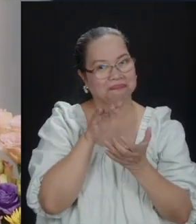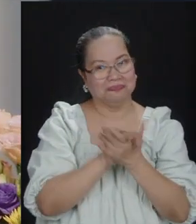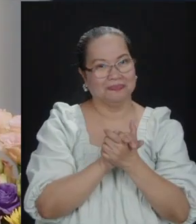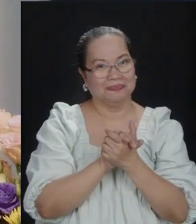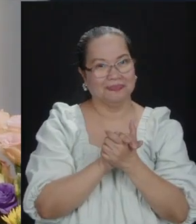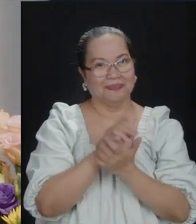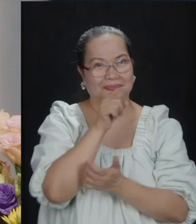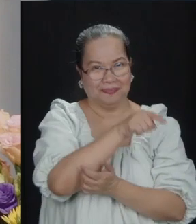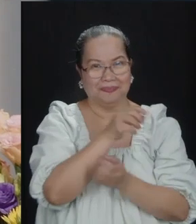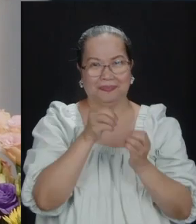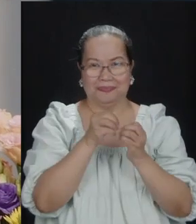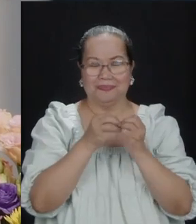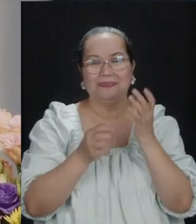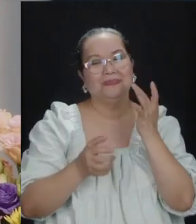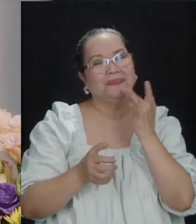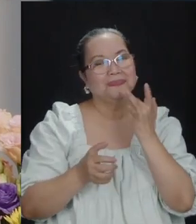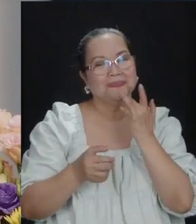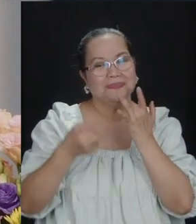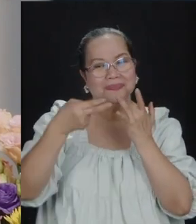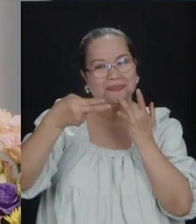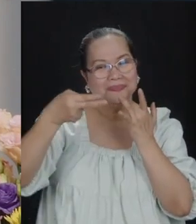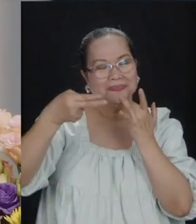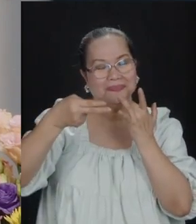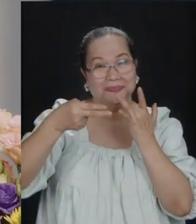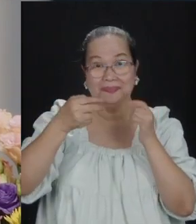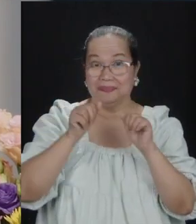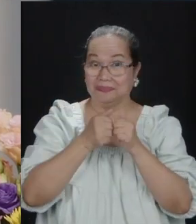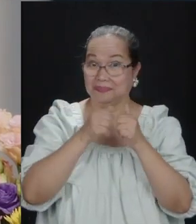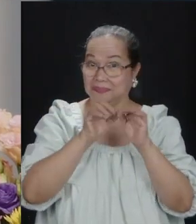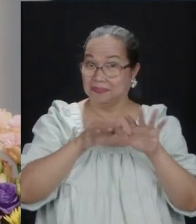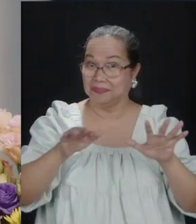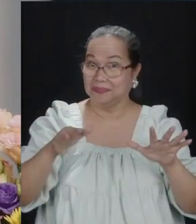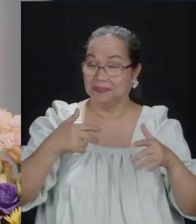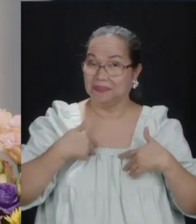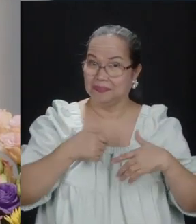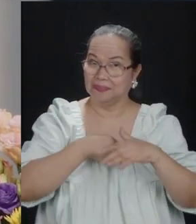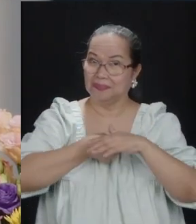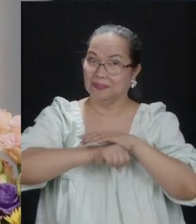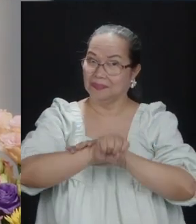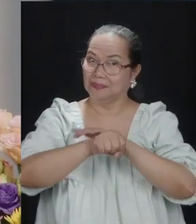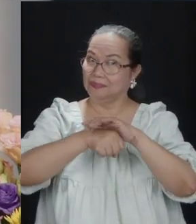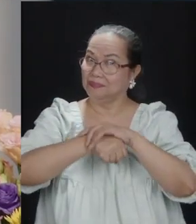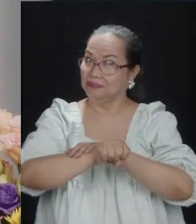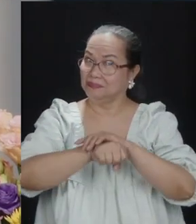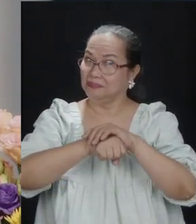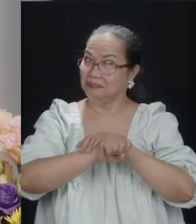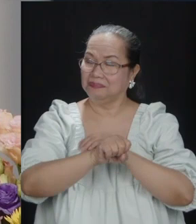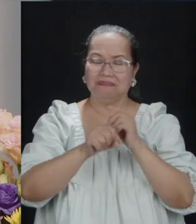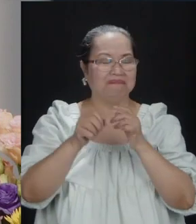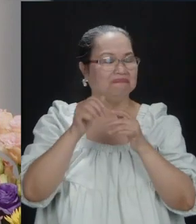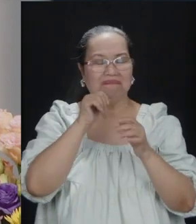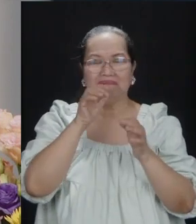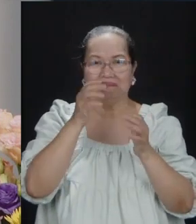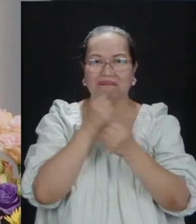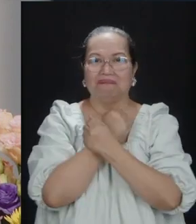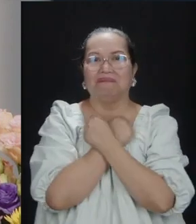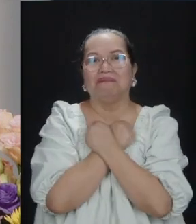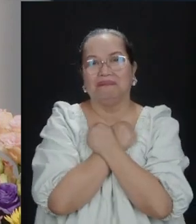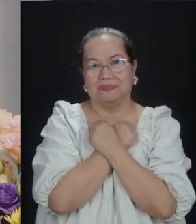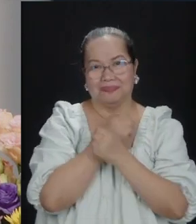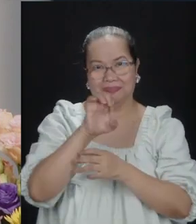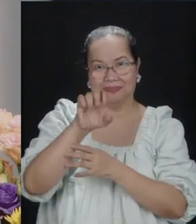no matter how many children she bore, she was never going to be the object of